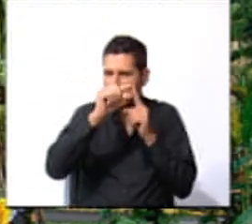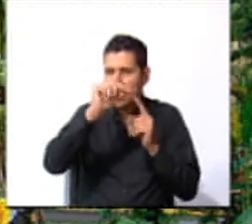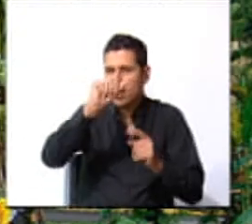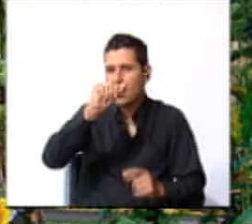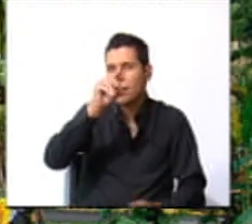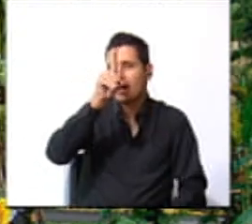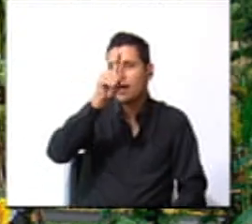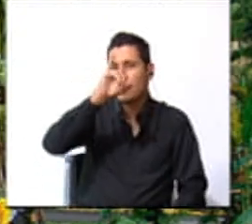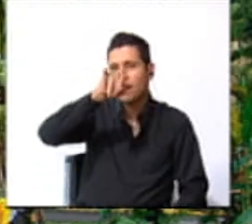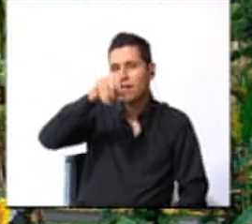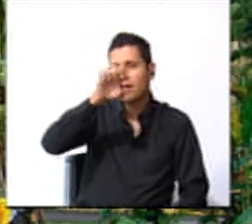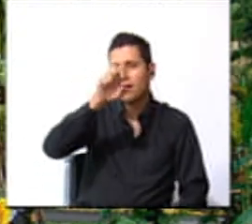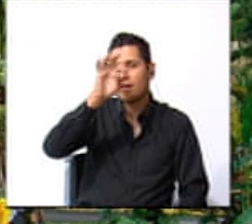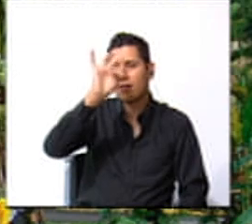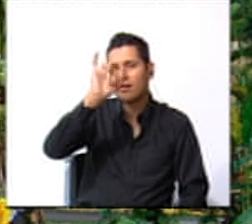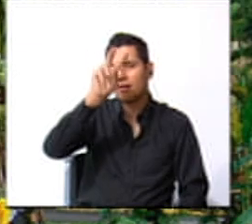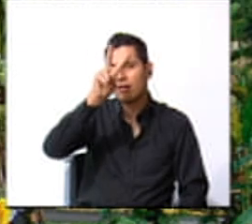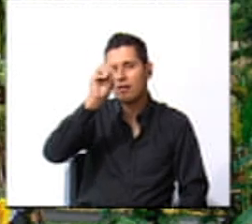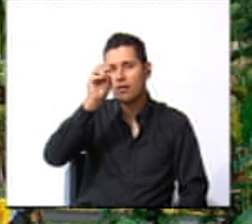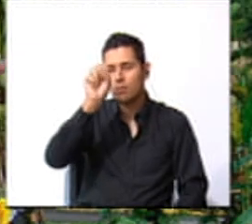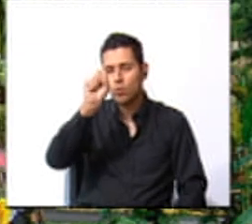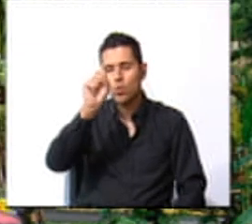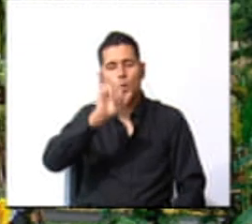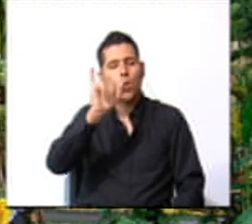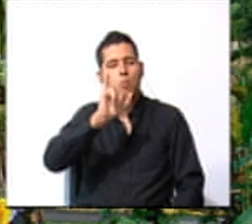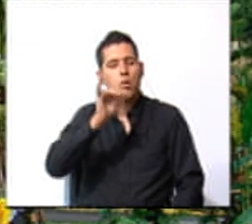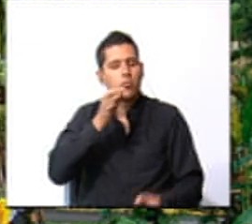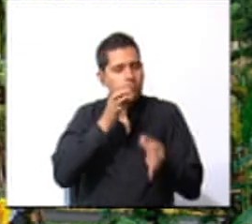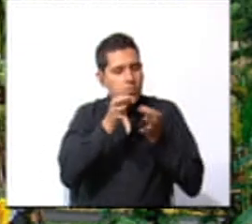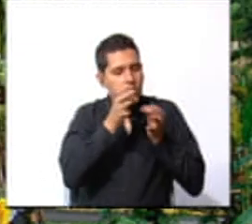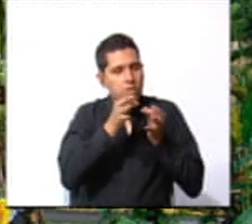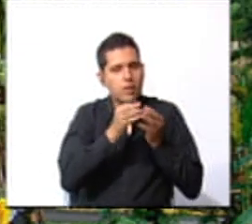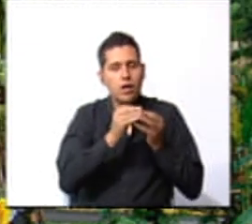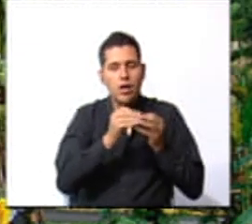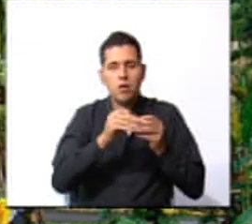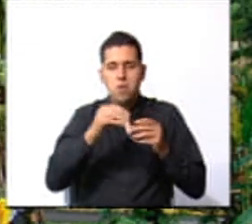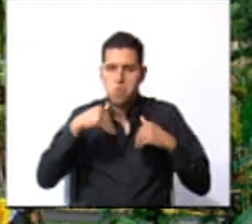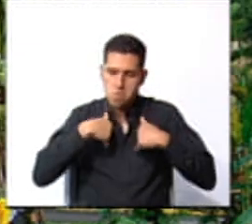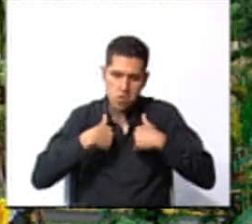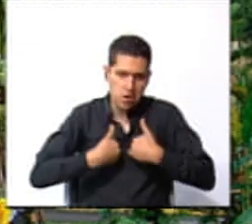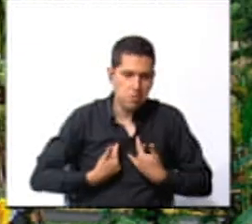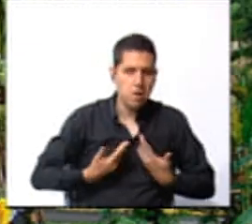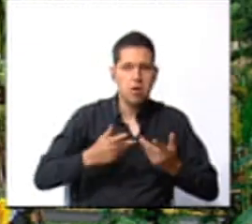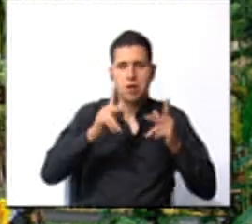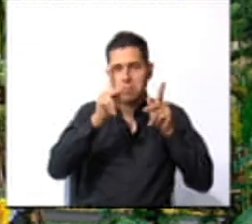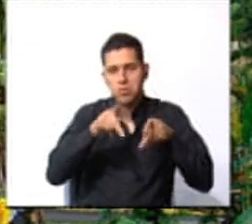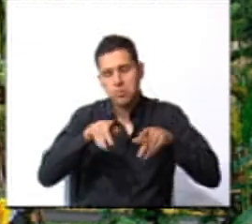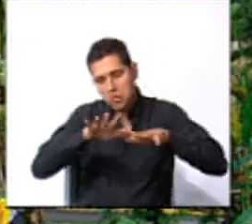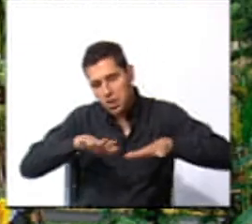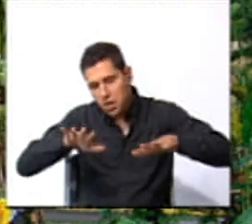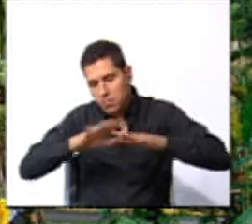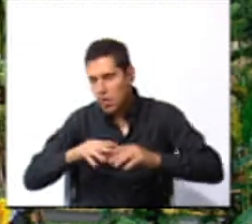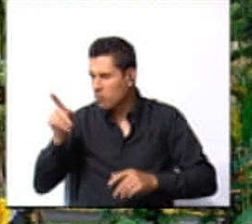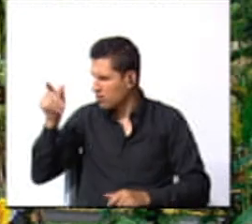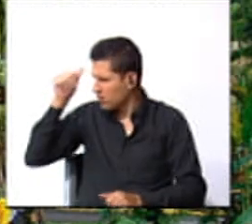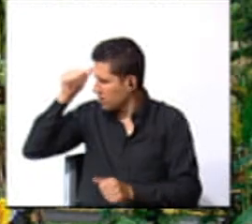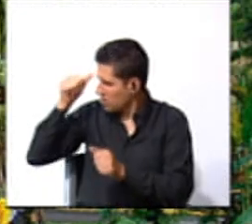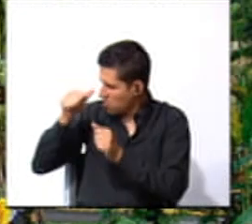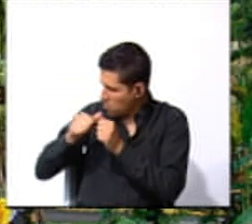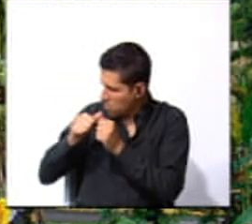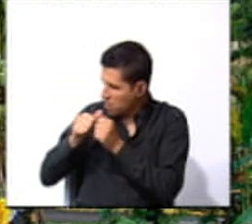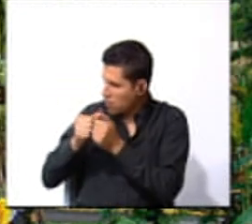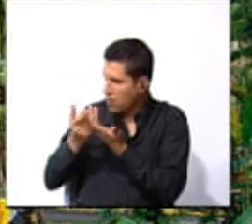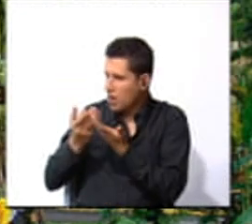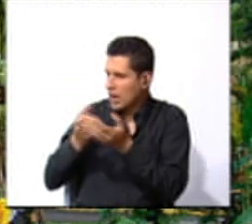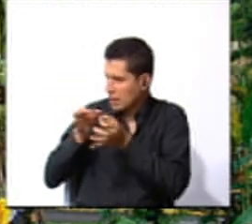a person, an animal, a place. Do you remember, Andres, an adjective about Costa